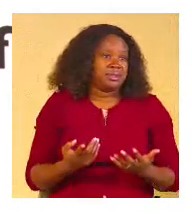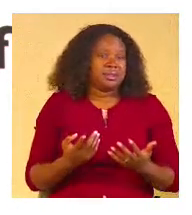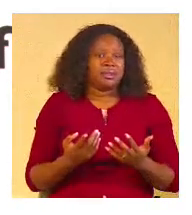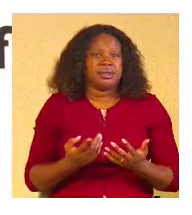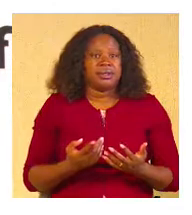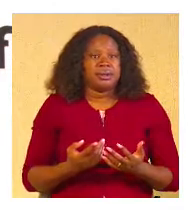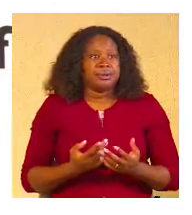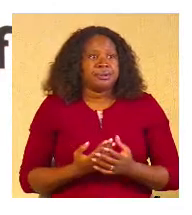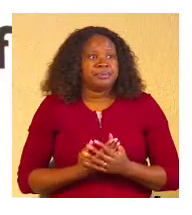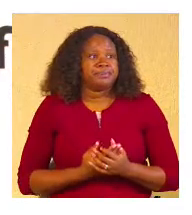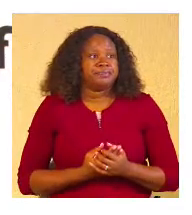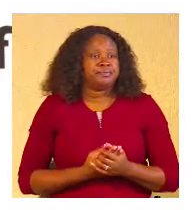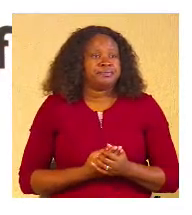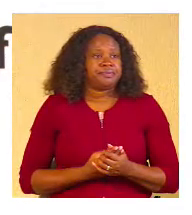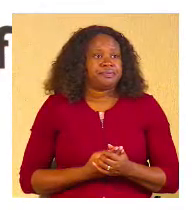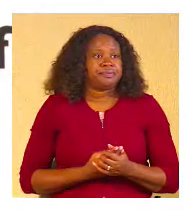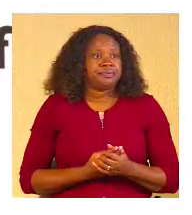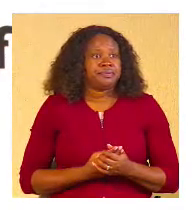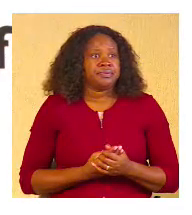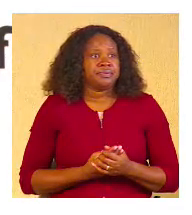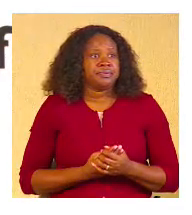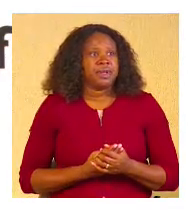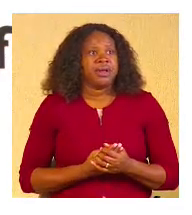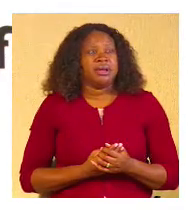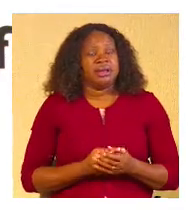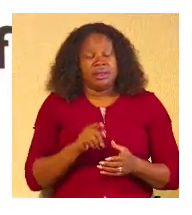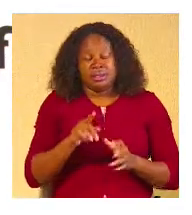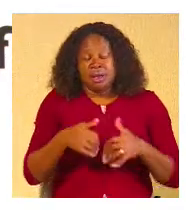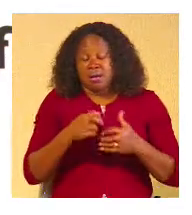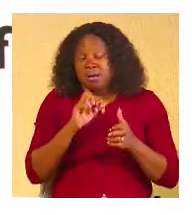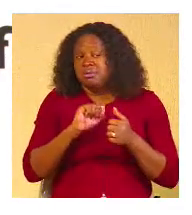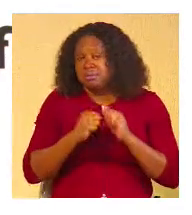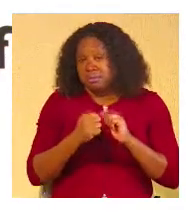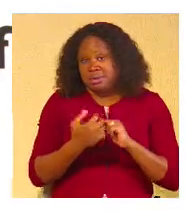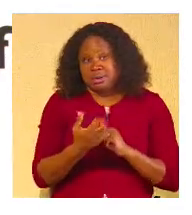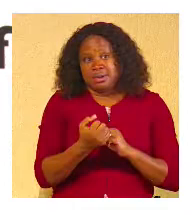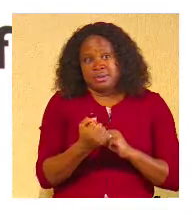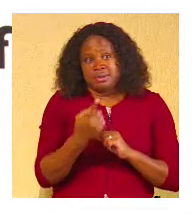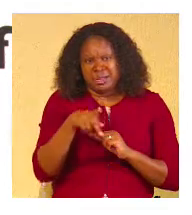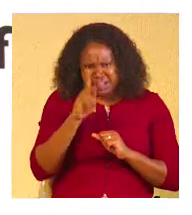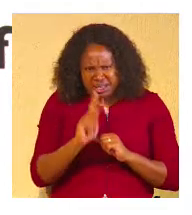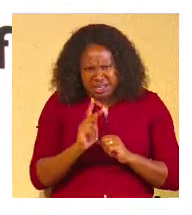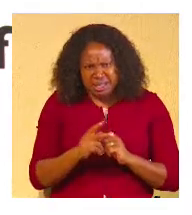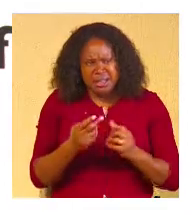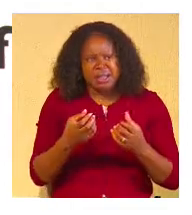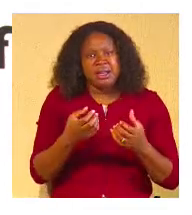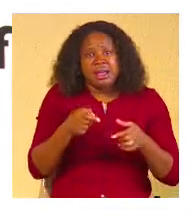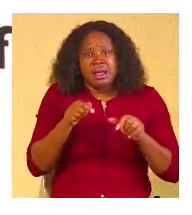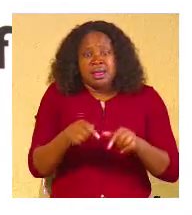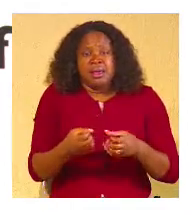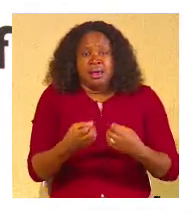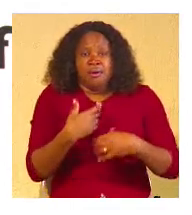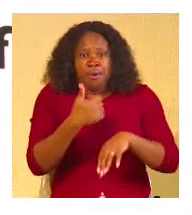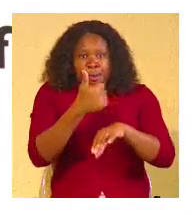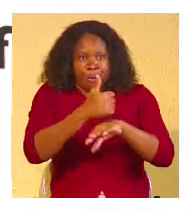GBV space. So really this is how we are affected. But again, this presents us with that opportunity to